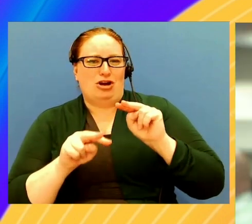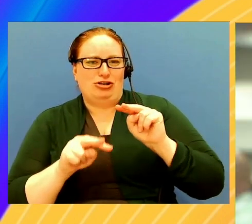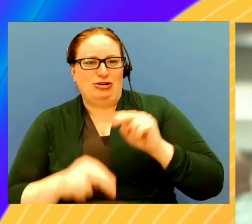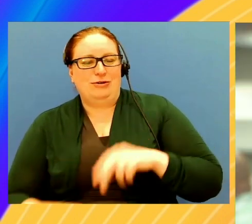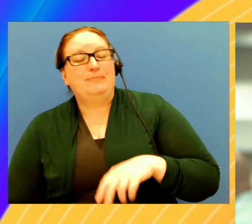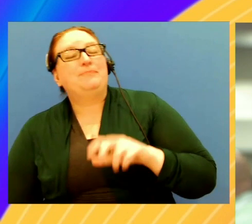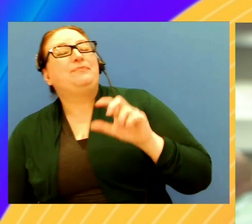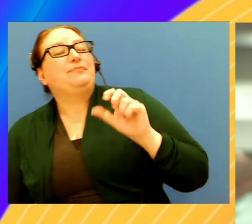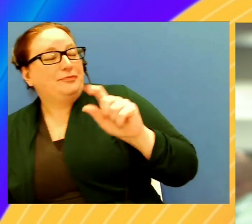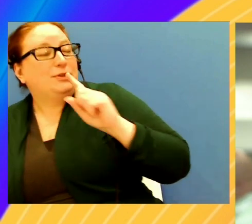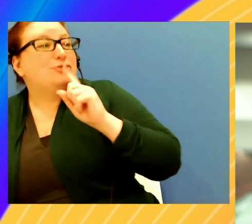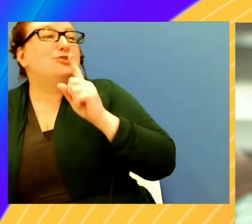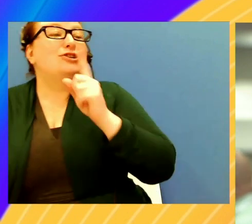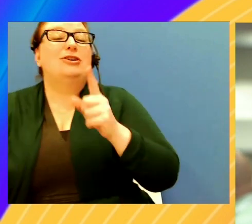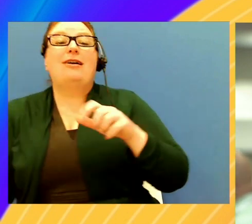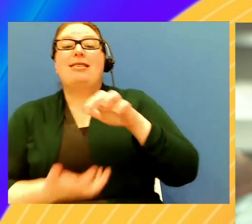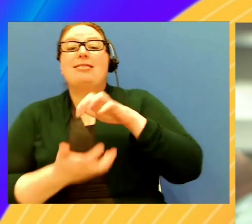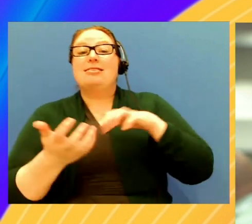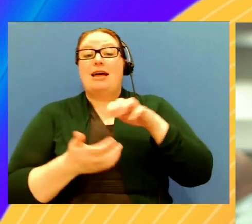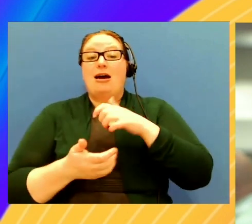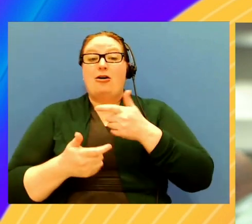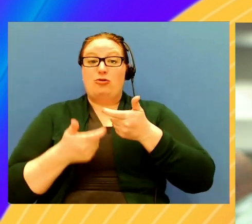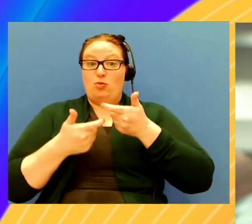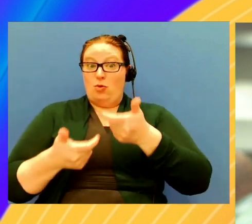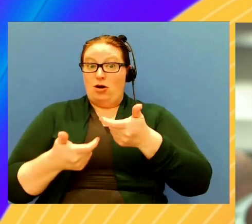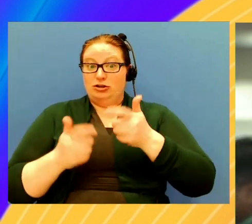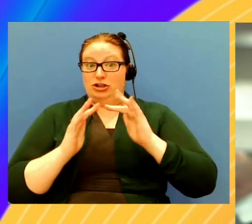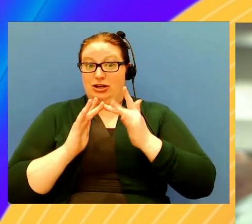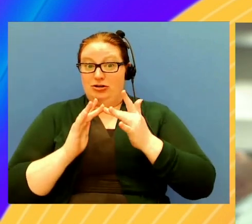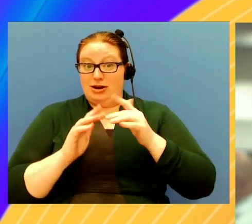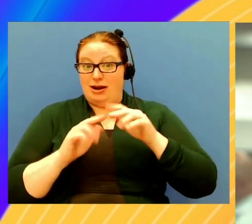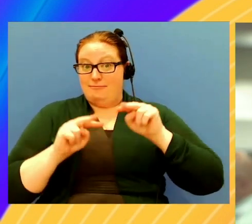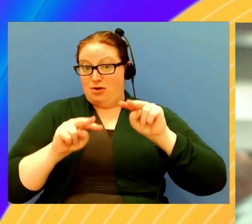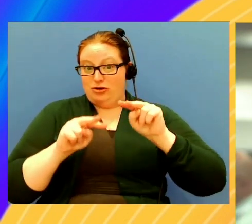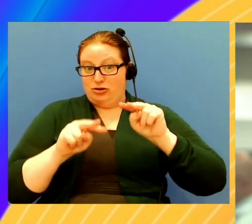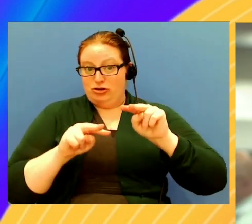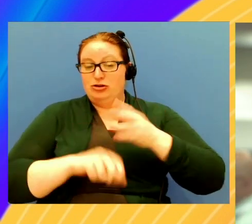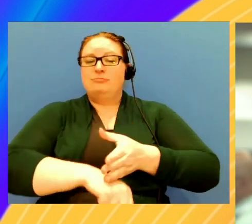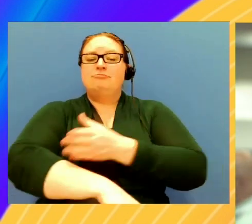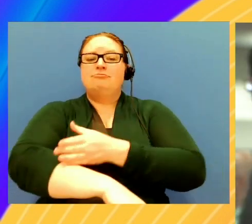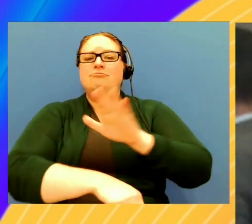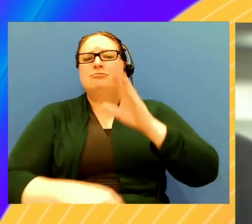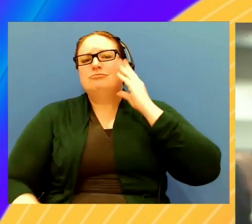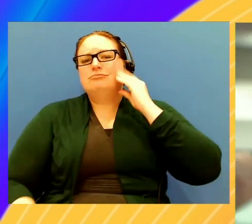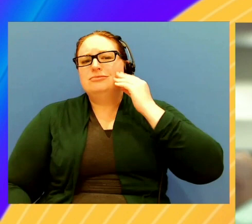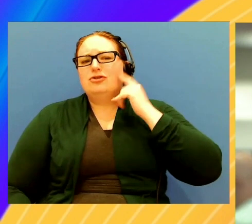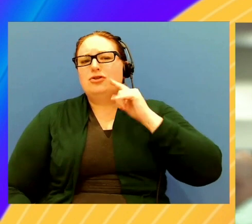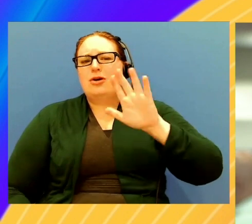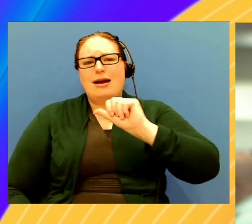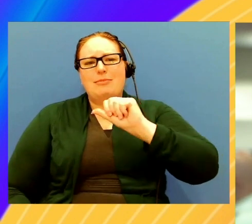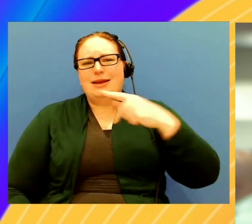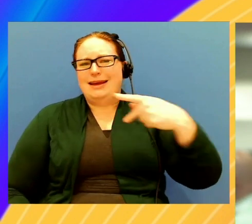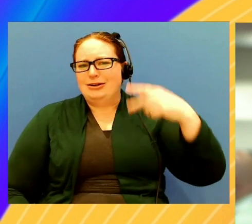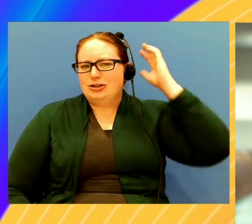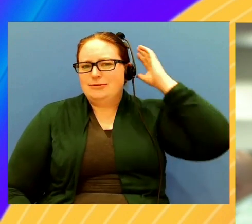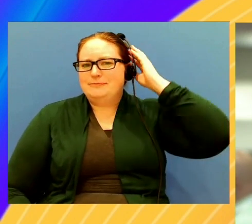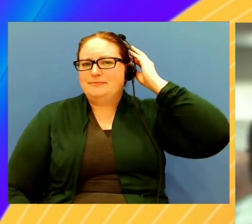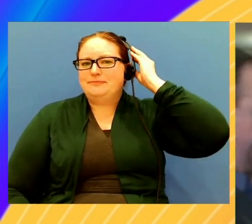Monitor improves the end user experience for your application, and you